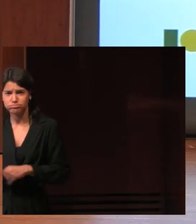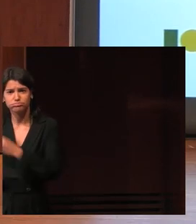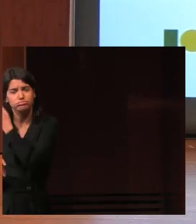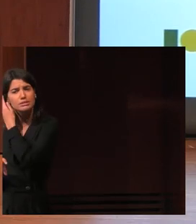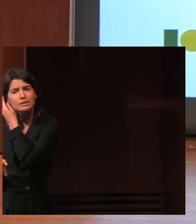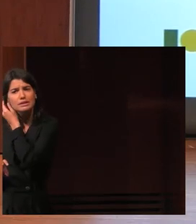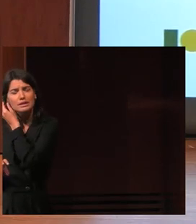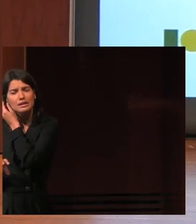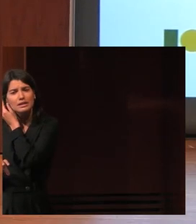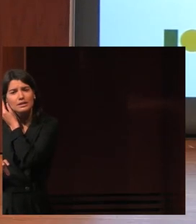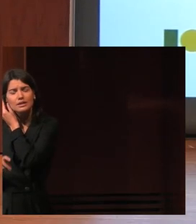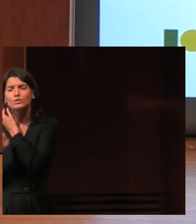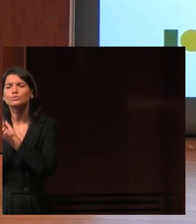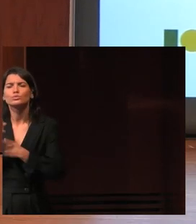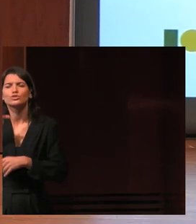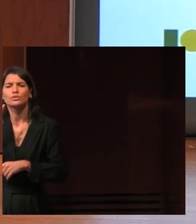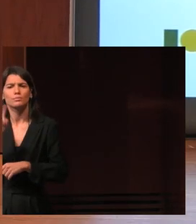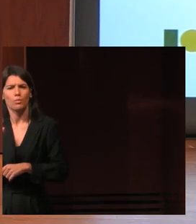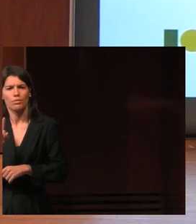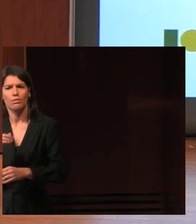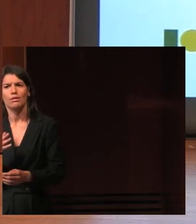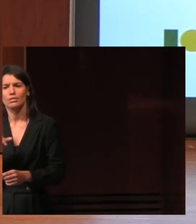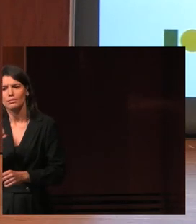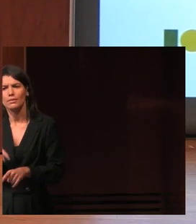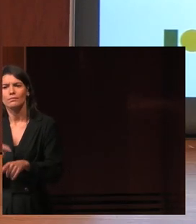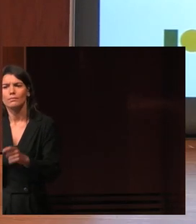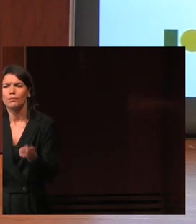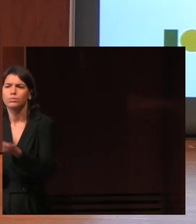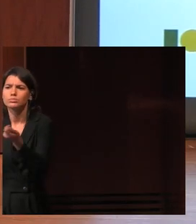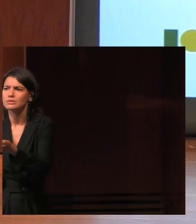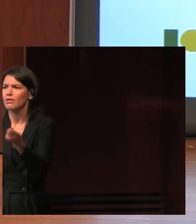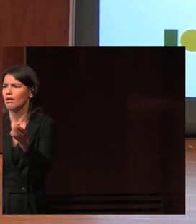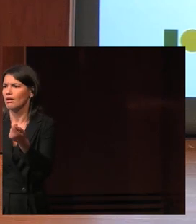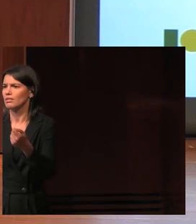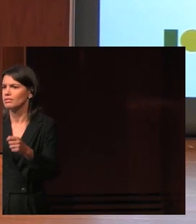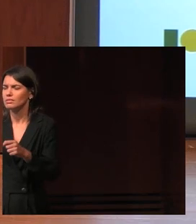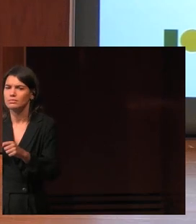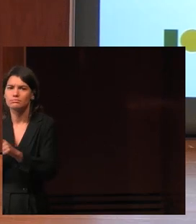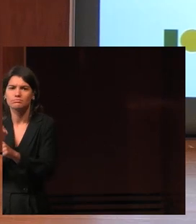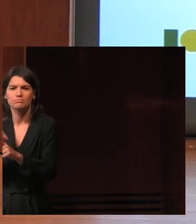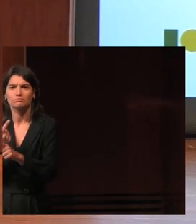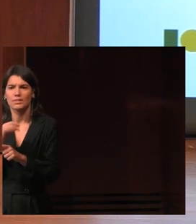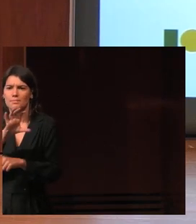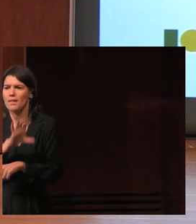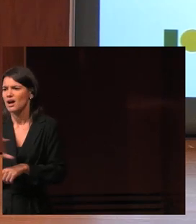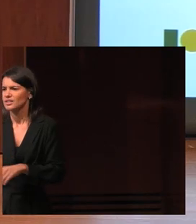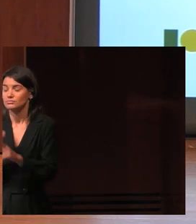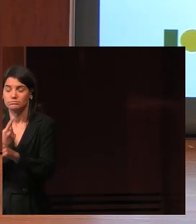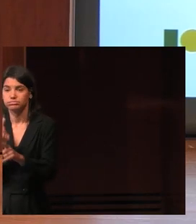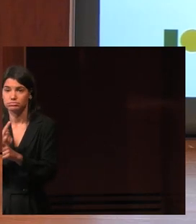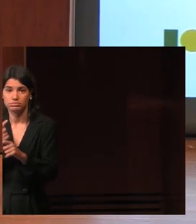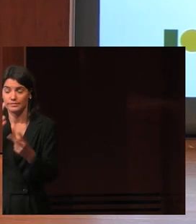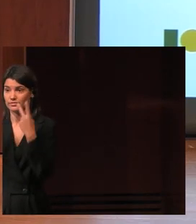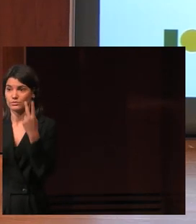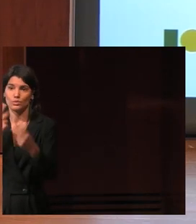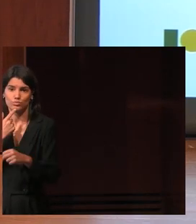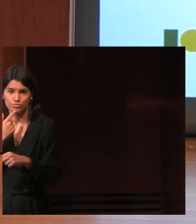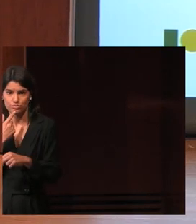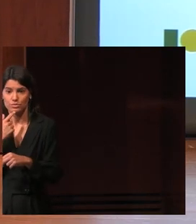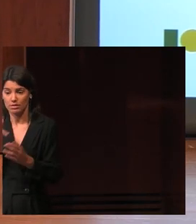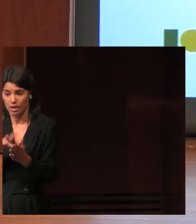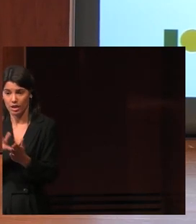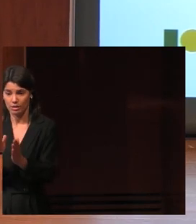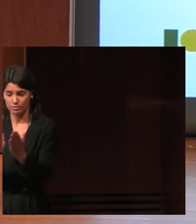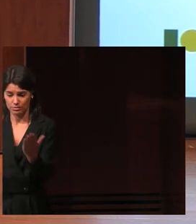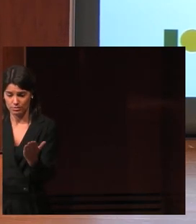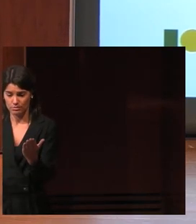the marketing, the ads, they are full of pictures. If we give out books only, we are at a loss.